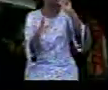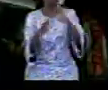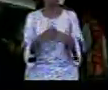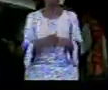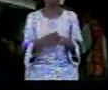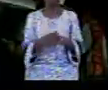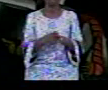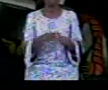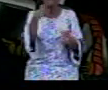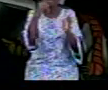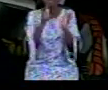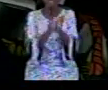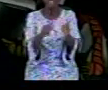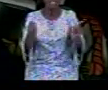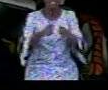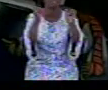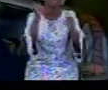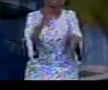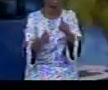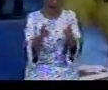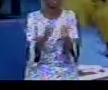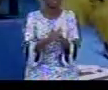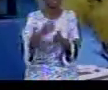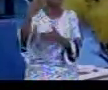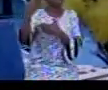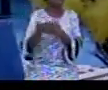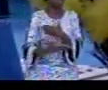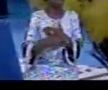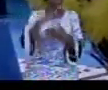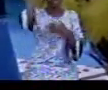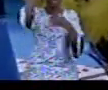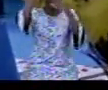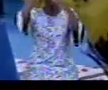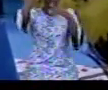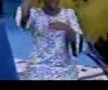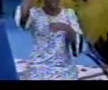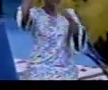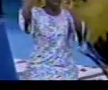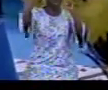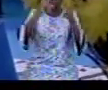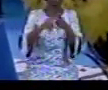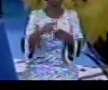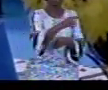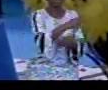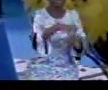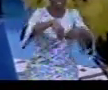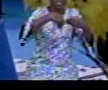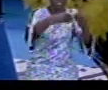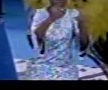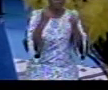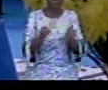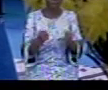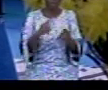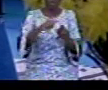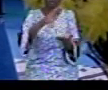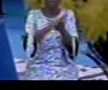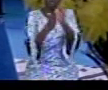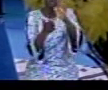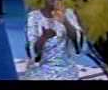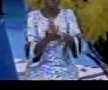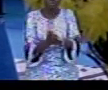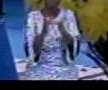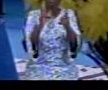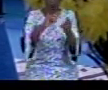many as received him, to them he gave power to become, to become,